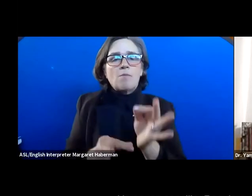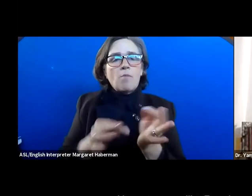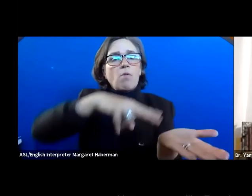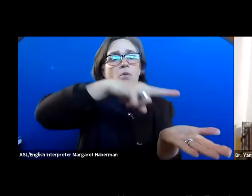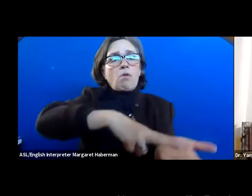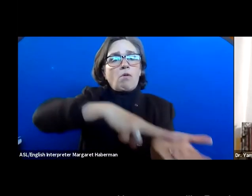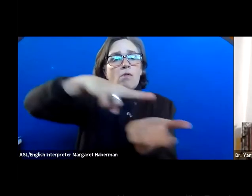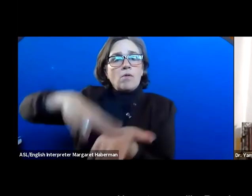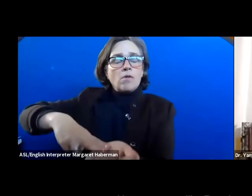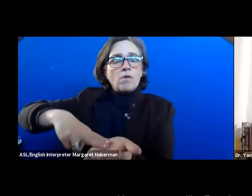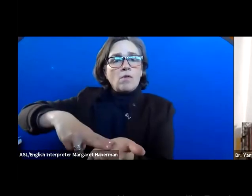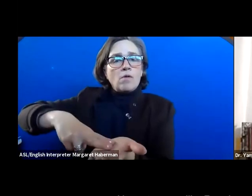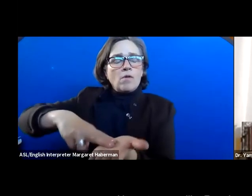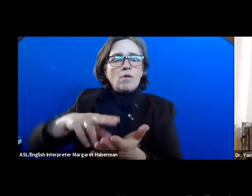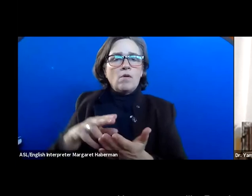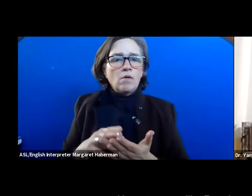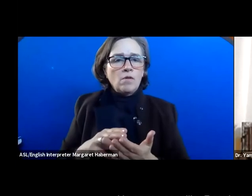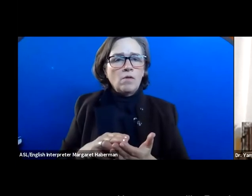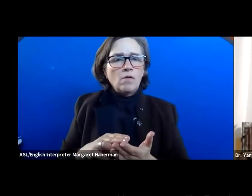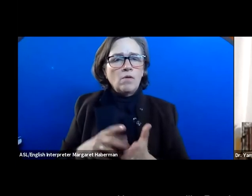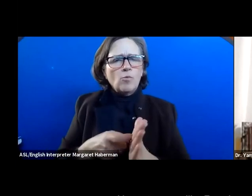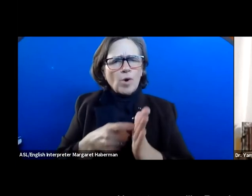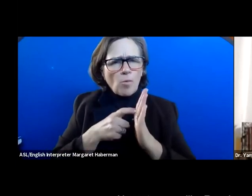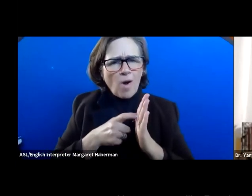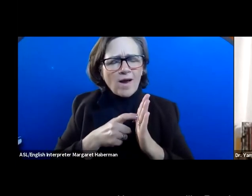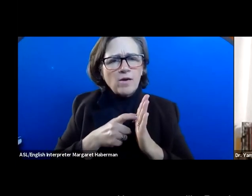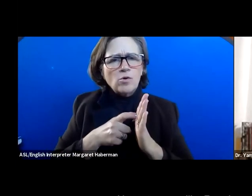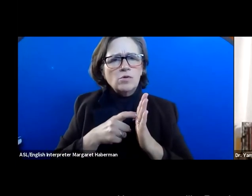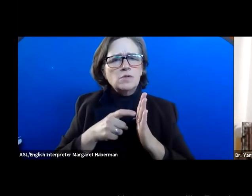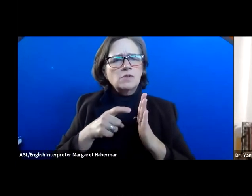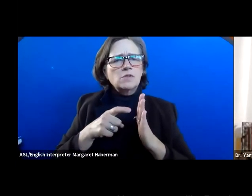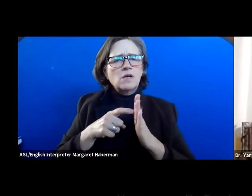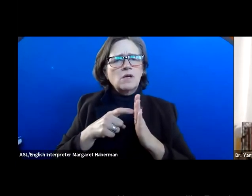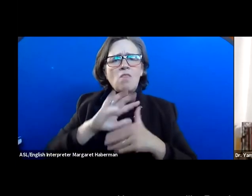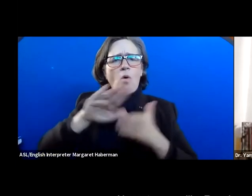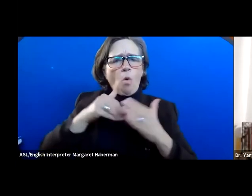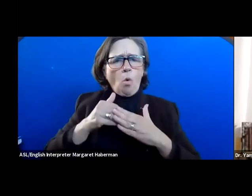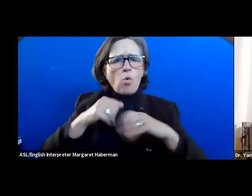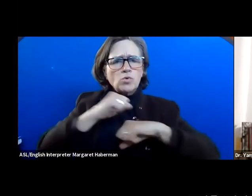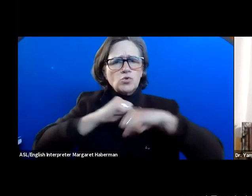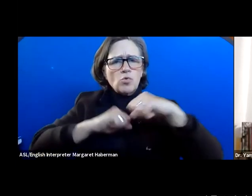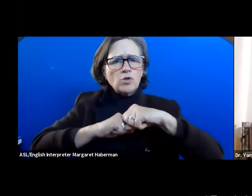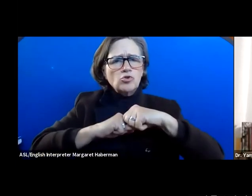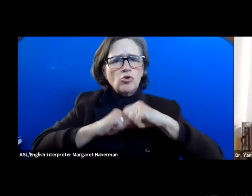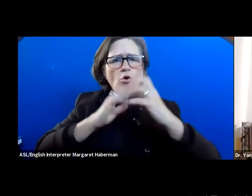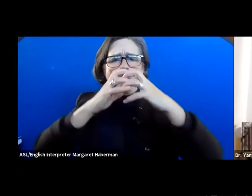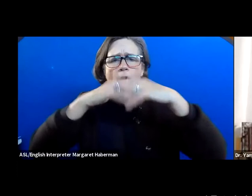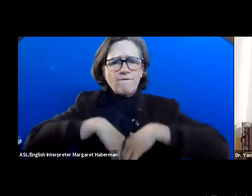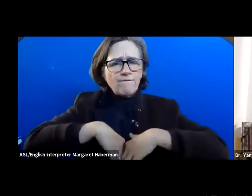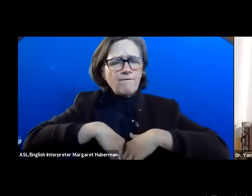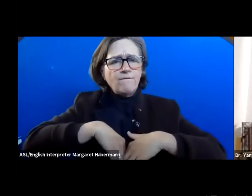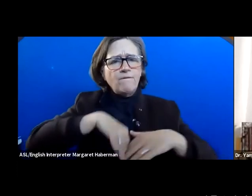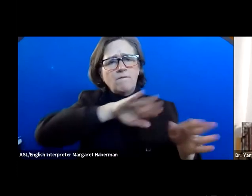It's not that simple. It requires a disordering of the order that the